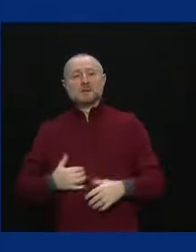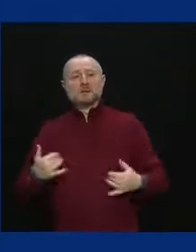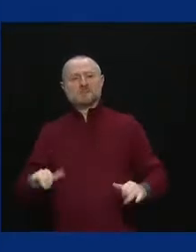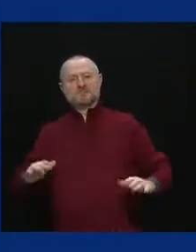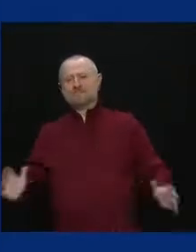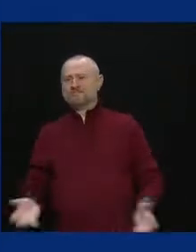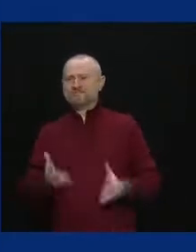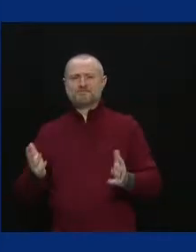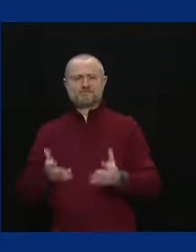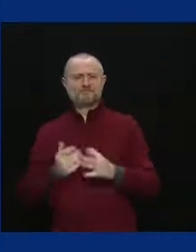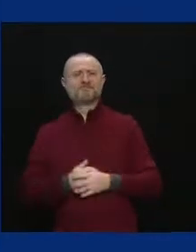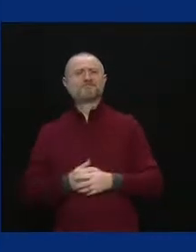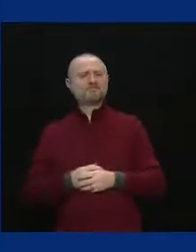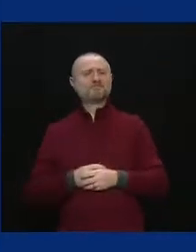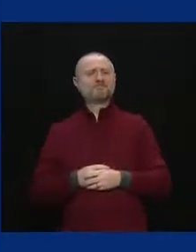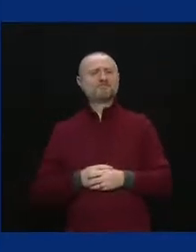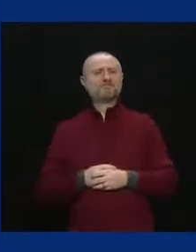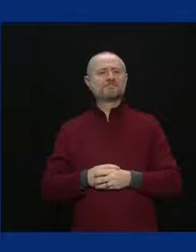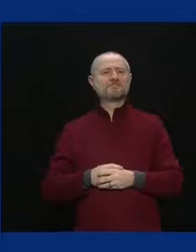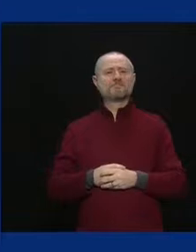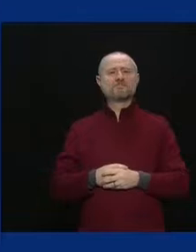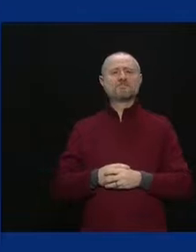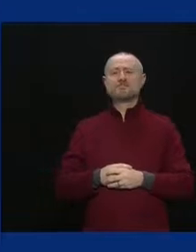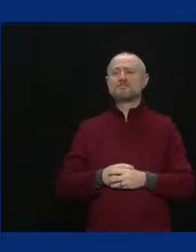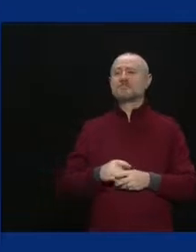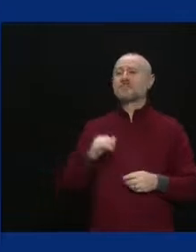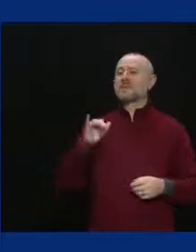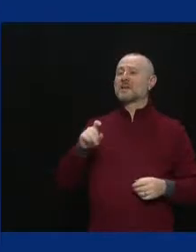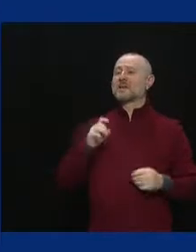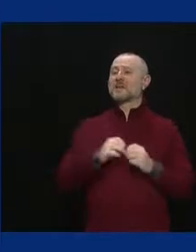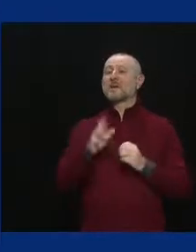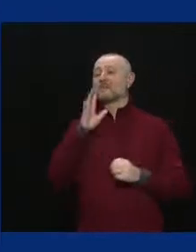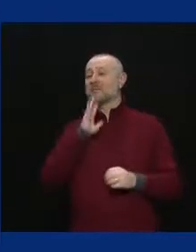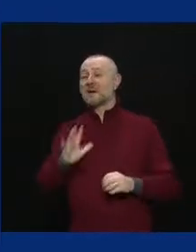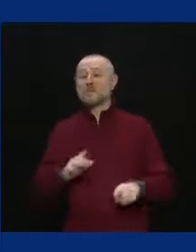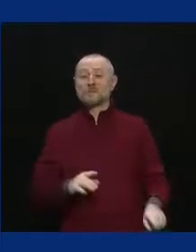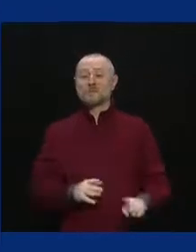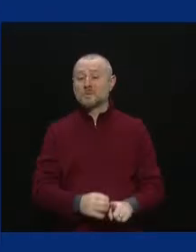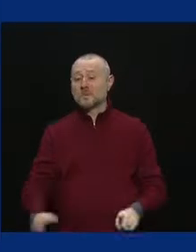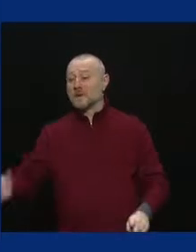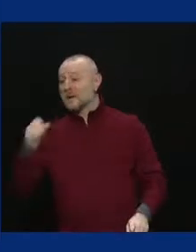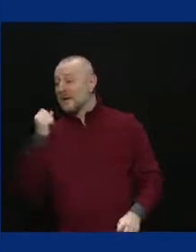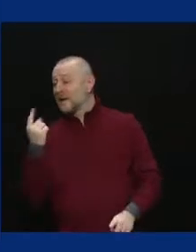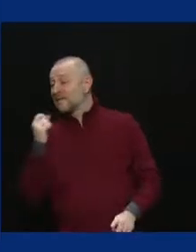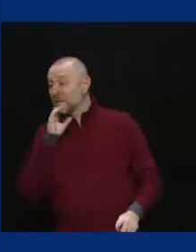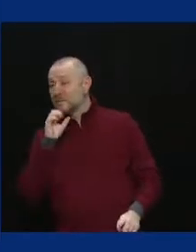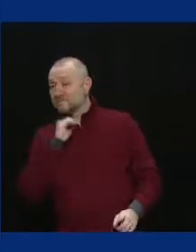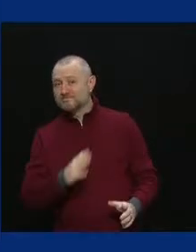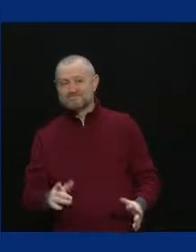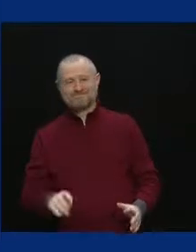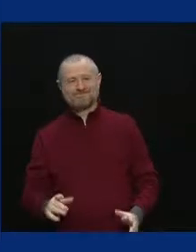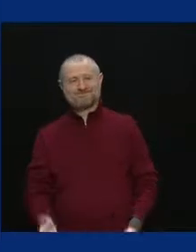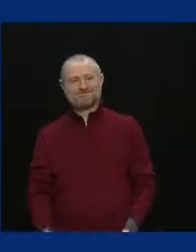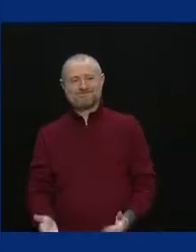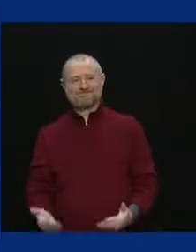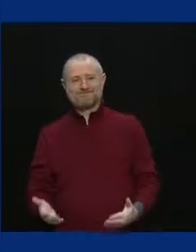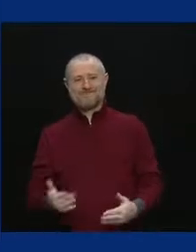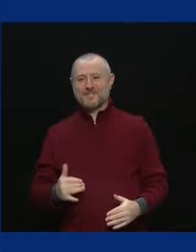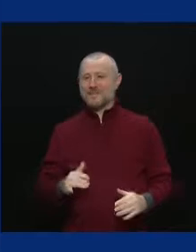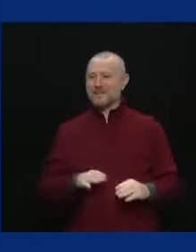our kids. We need more children in that 5 to 11-year-old age group. You can see the numbers upward, but they kind of have stabilized. I want to see